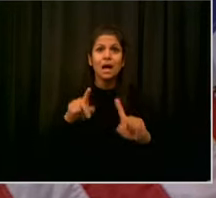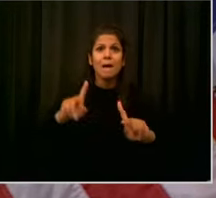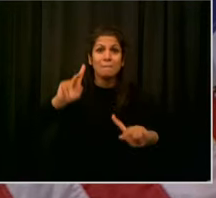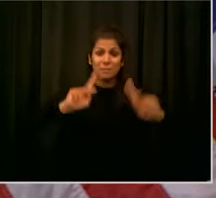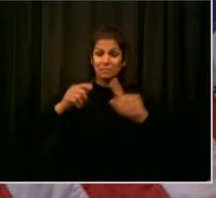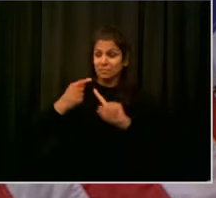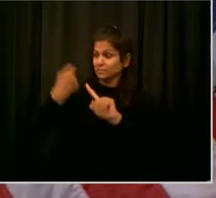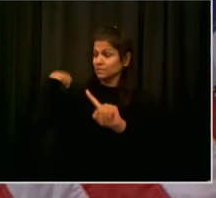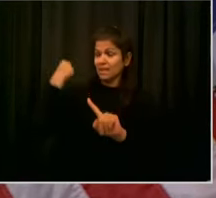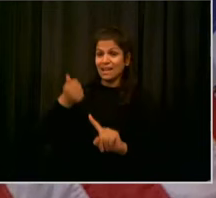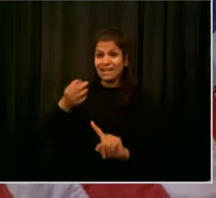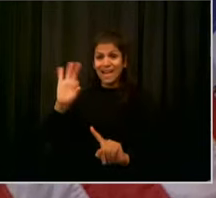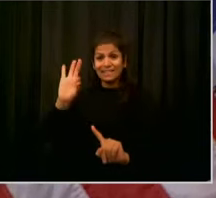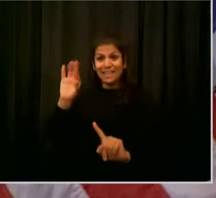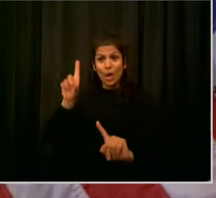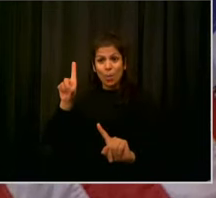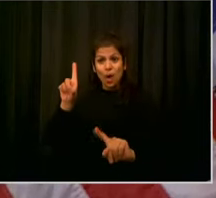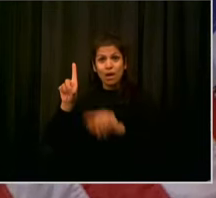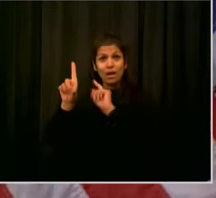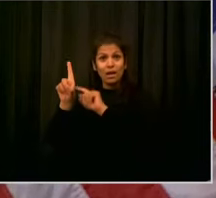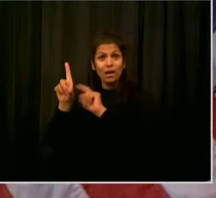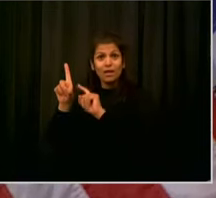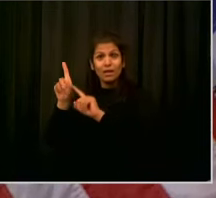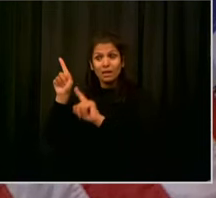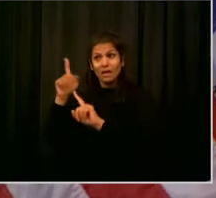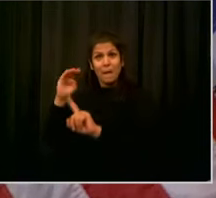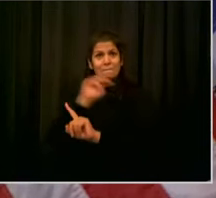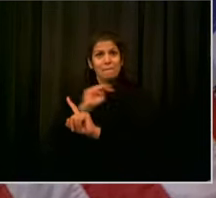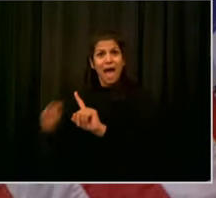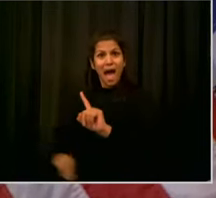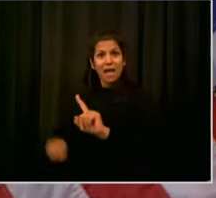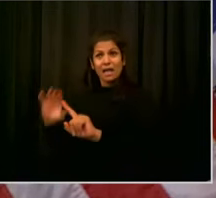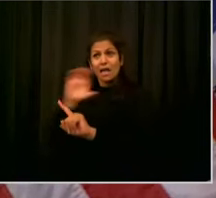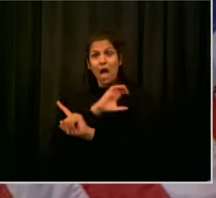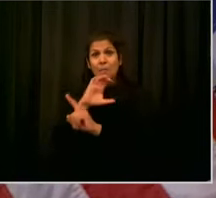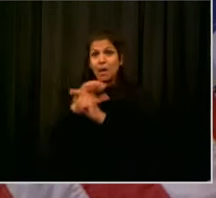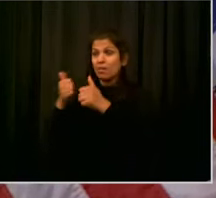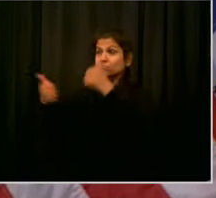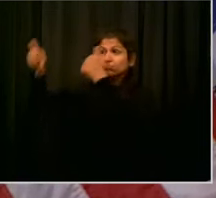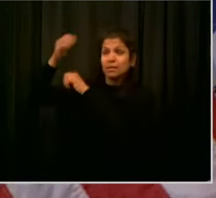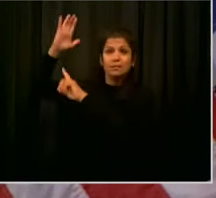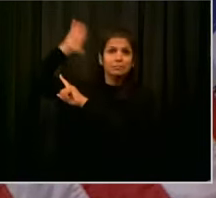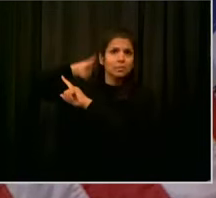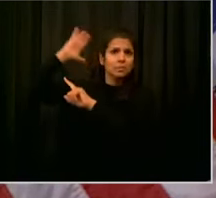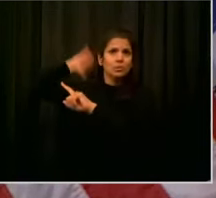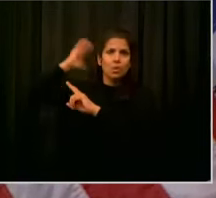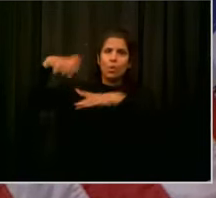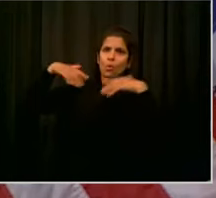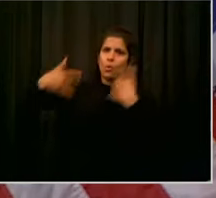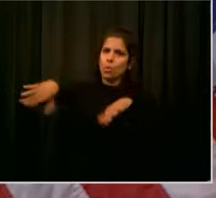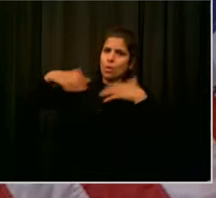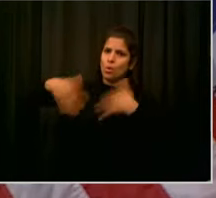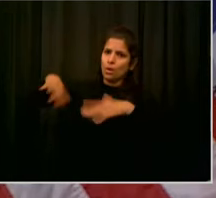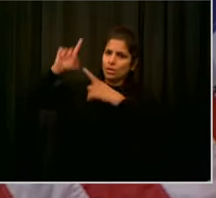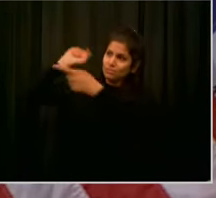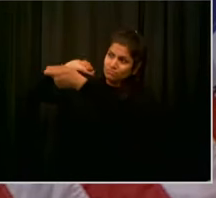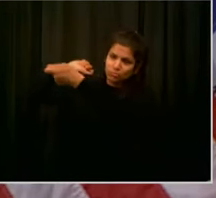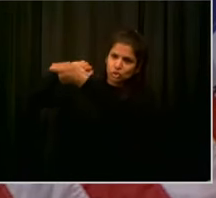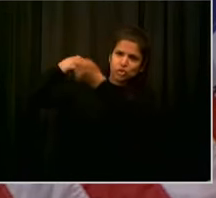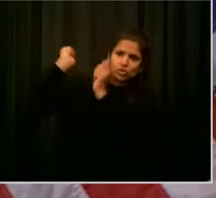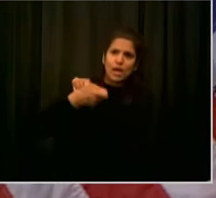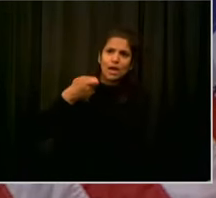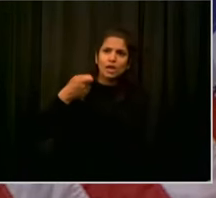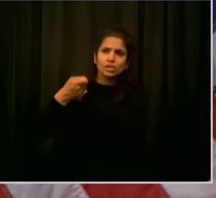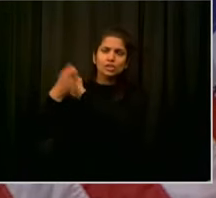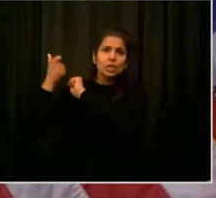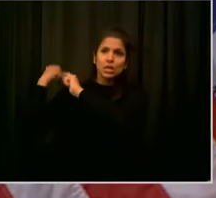I think there's been a lot of police leaders, a lot of police reformers from within the police profession who long ago came to the conclusion